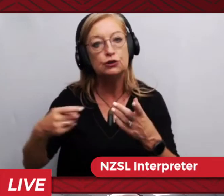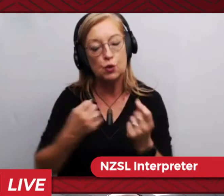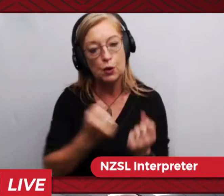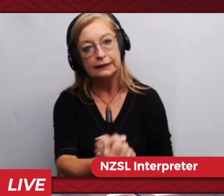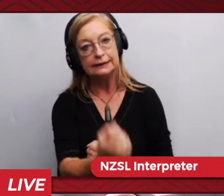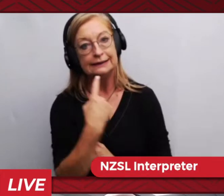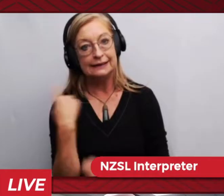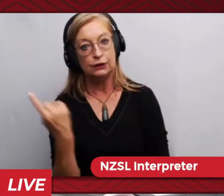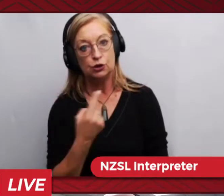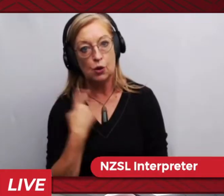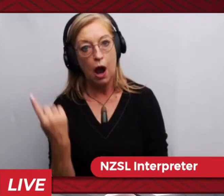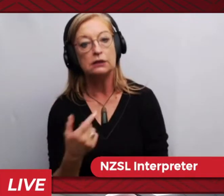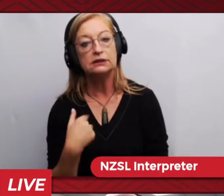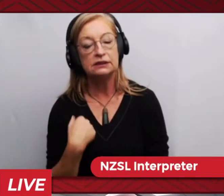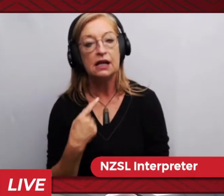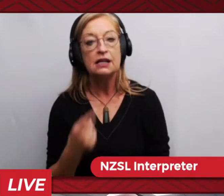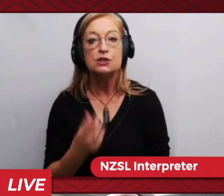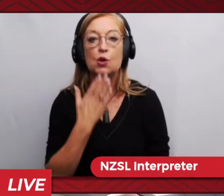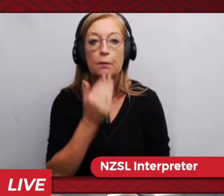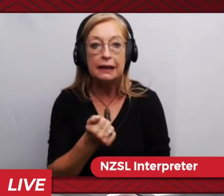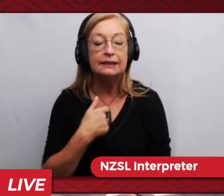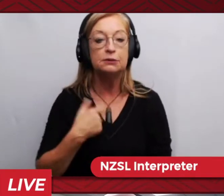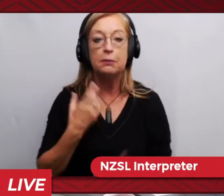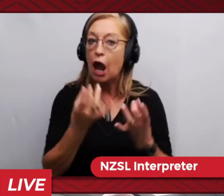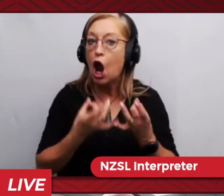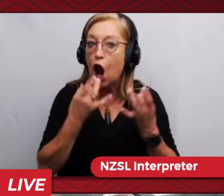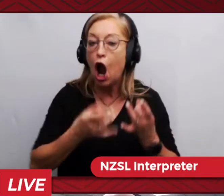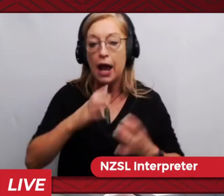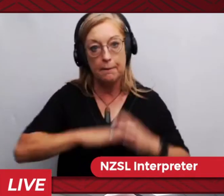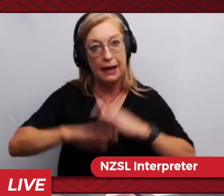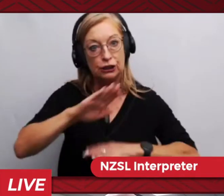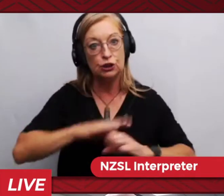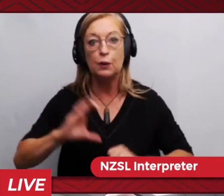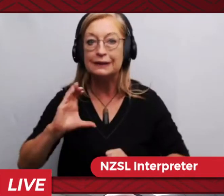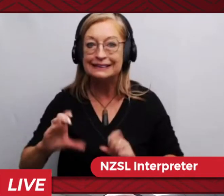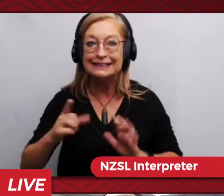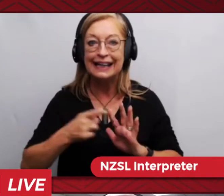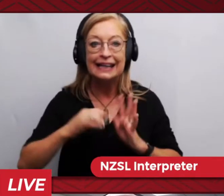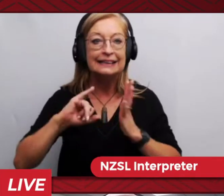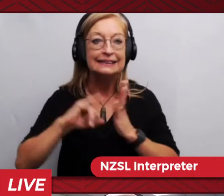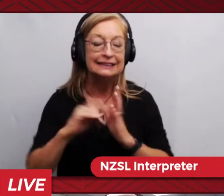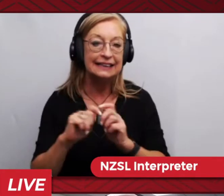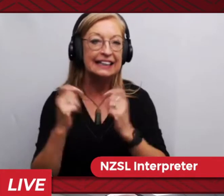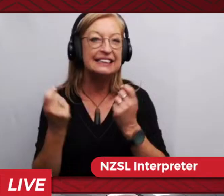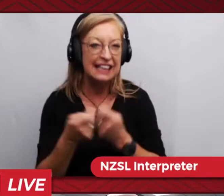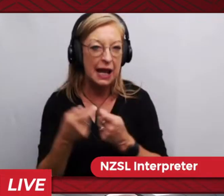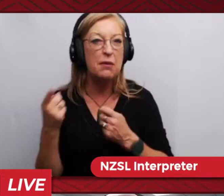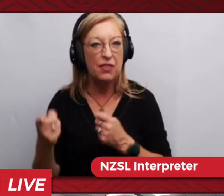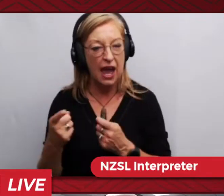Otherwise, we just ask that you're kind and patient with our CEC team as they navigate through these new ways of working.